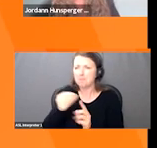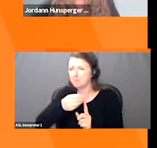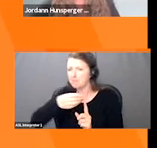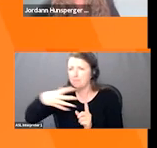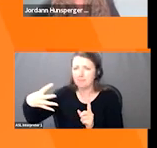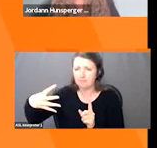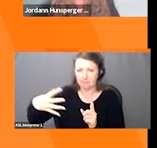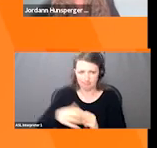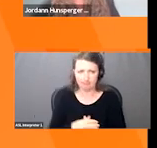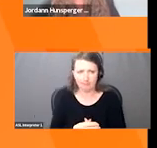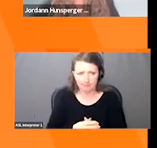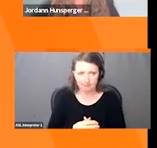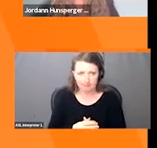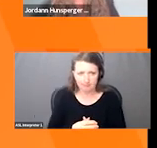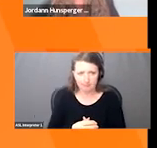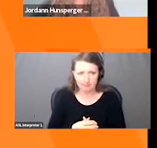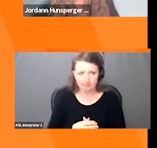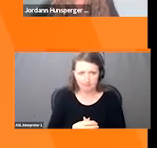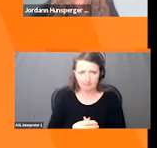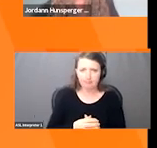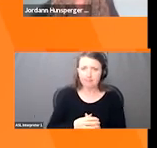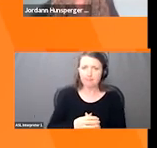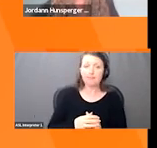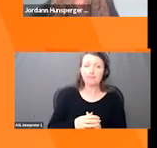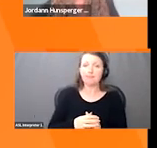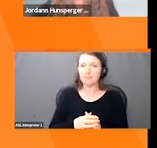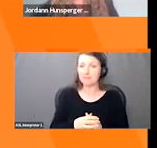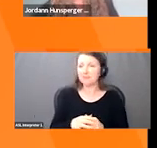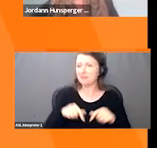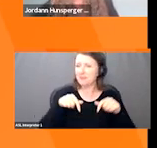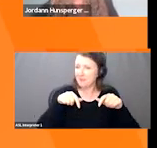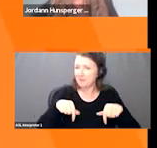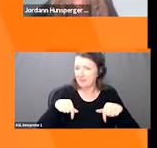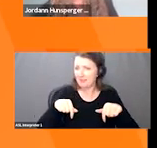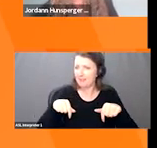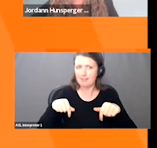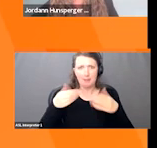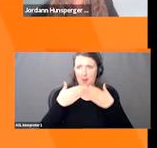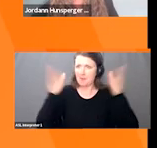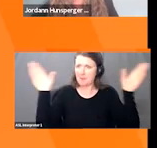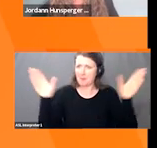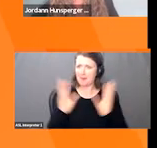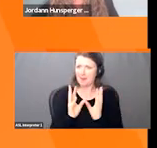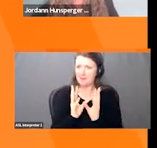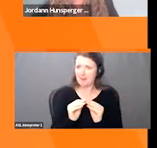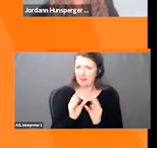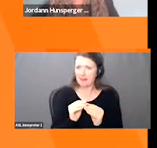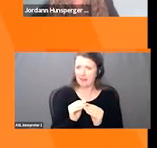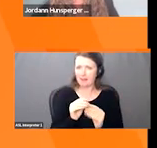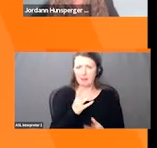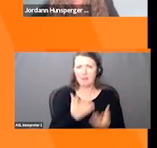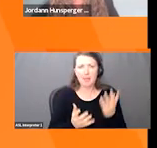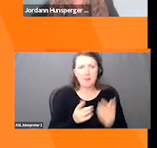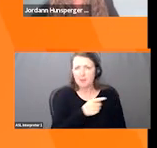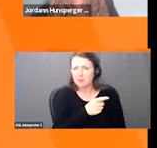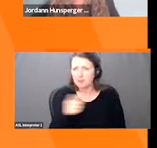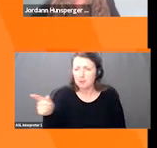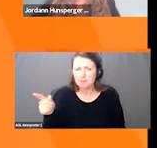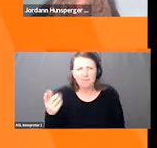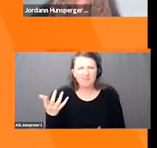In case some of you are new to Innovation Guelph, as this is a public session, I'll give a quick background on who we